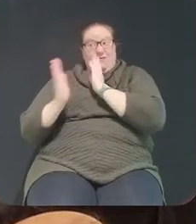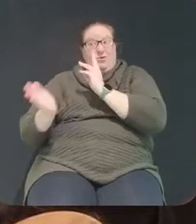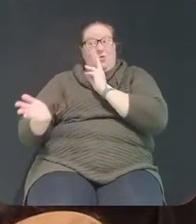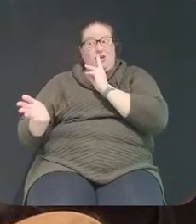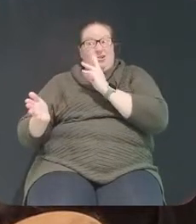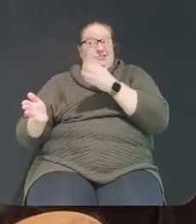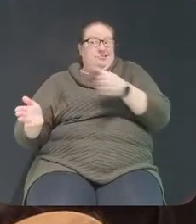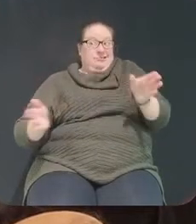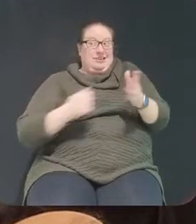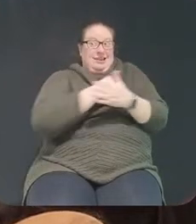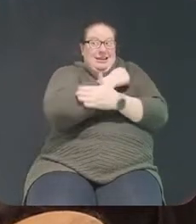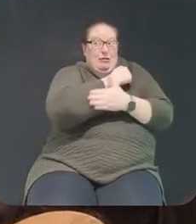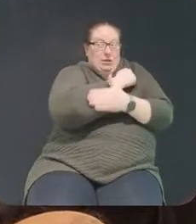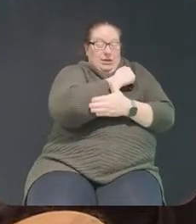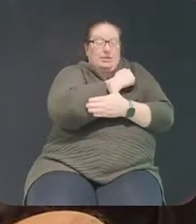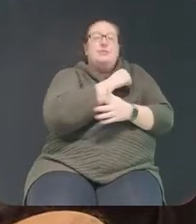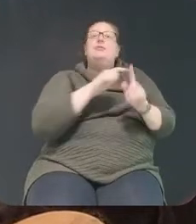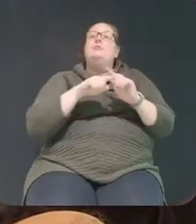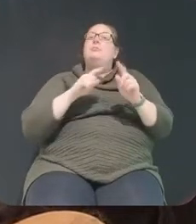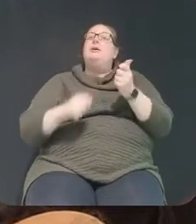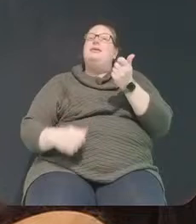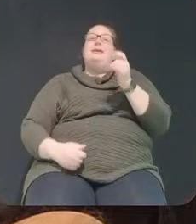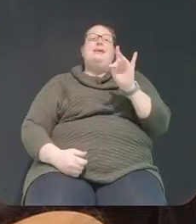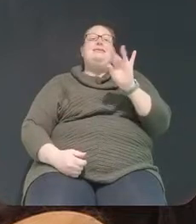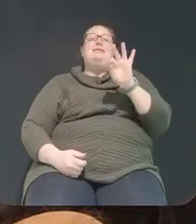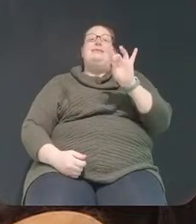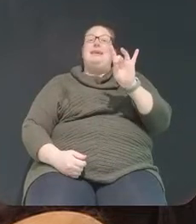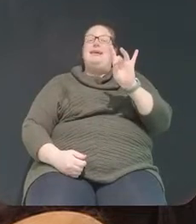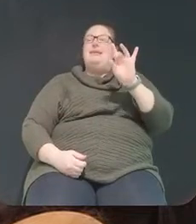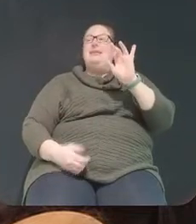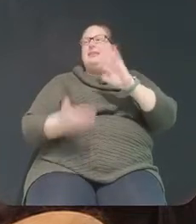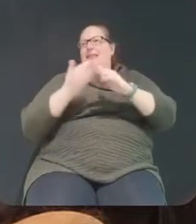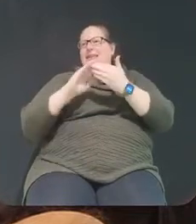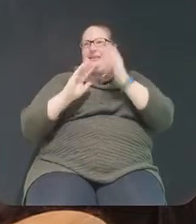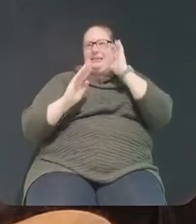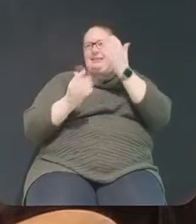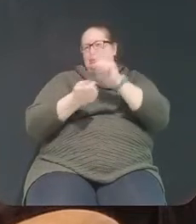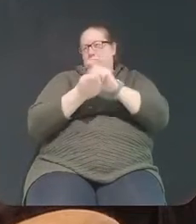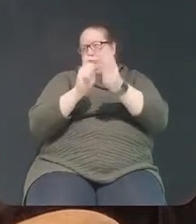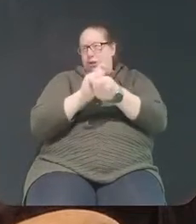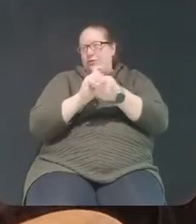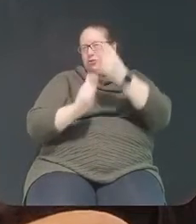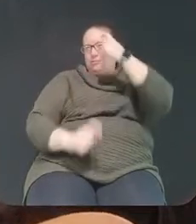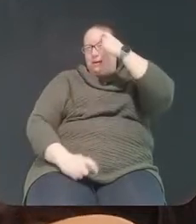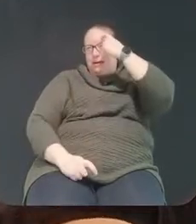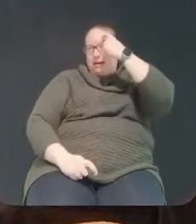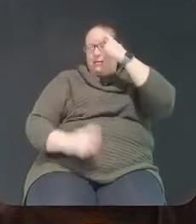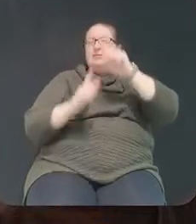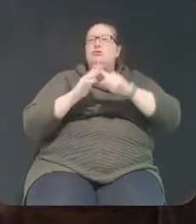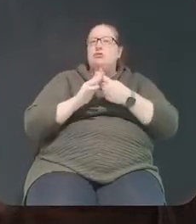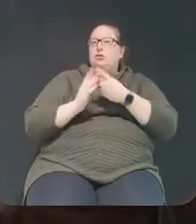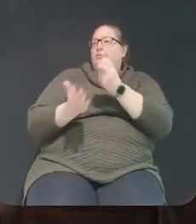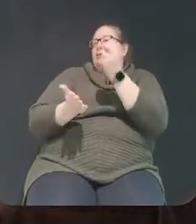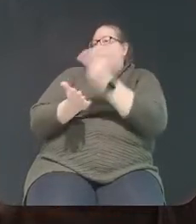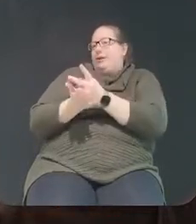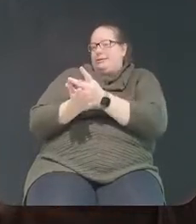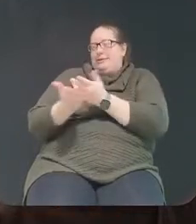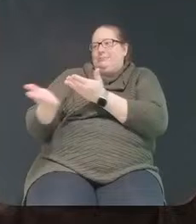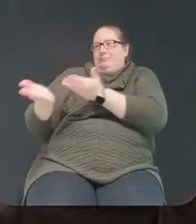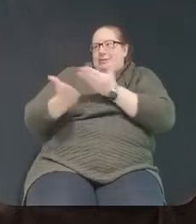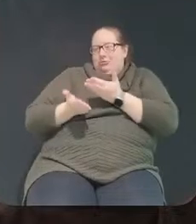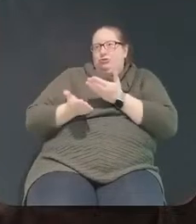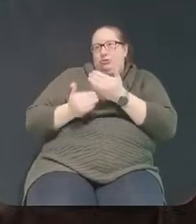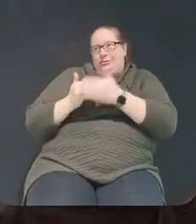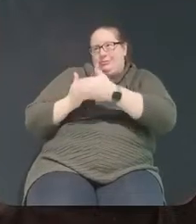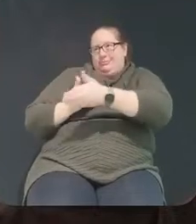by at least 1898, the city seems to have changed course and was once again granting the petitions, at least some of them. A search